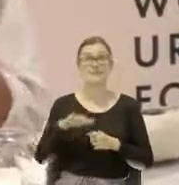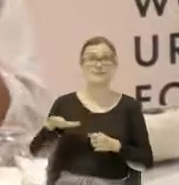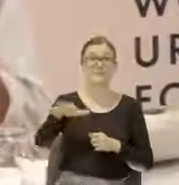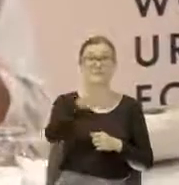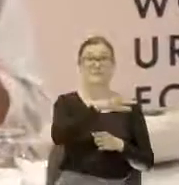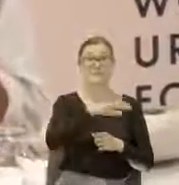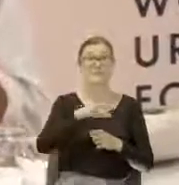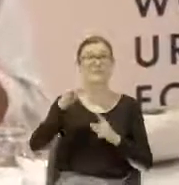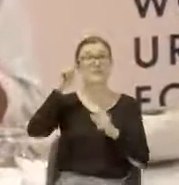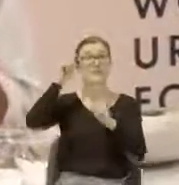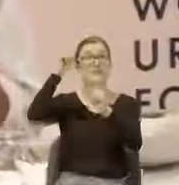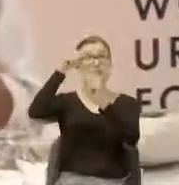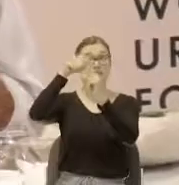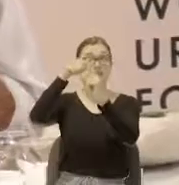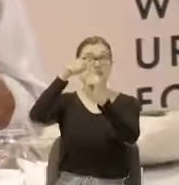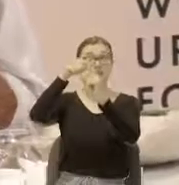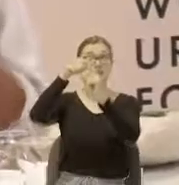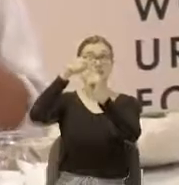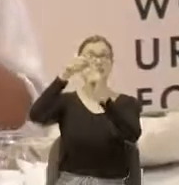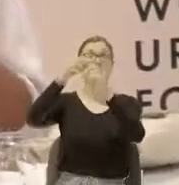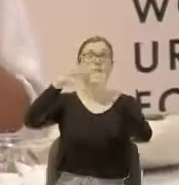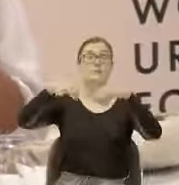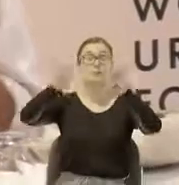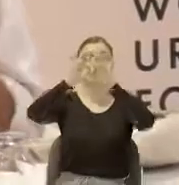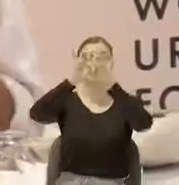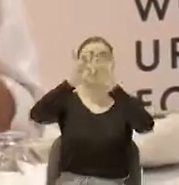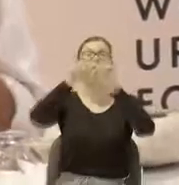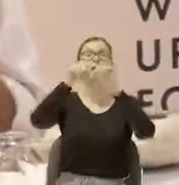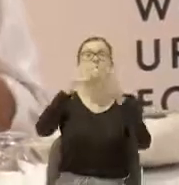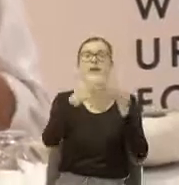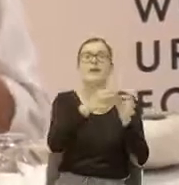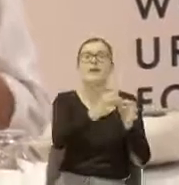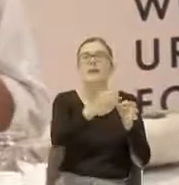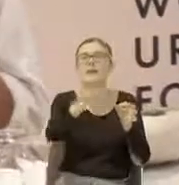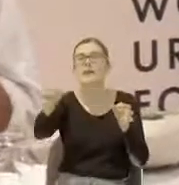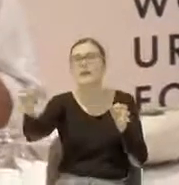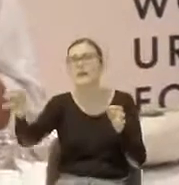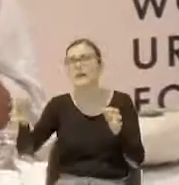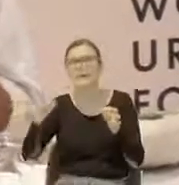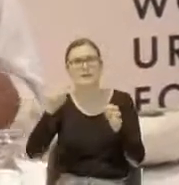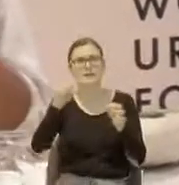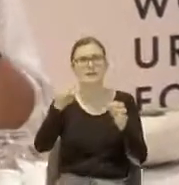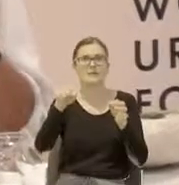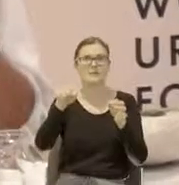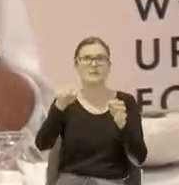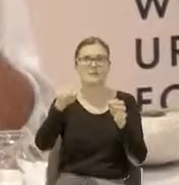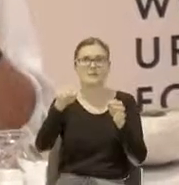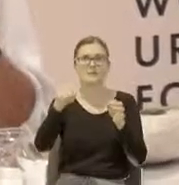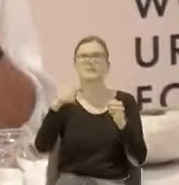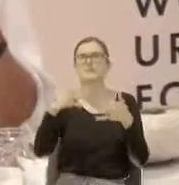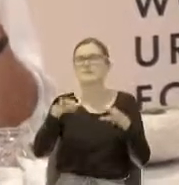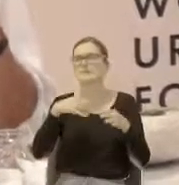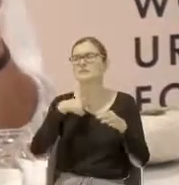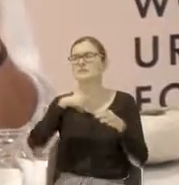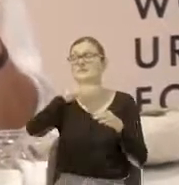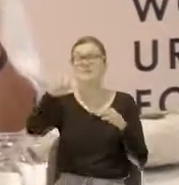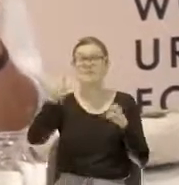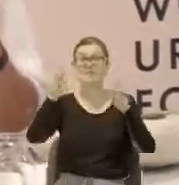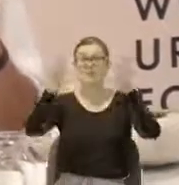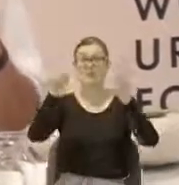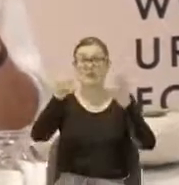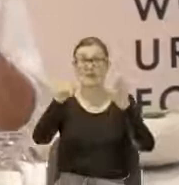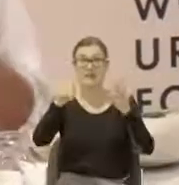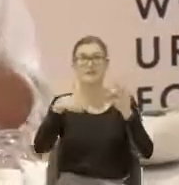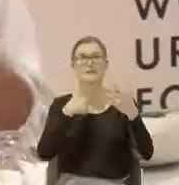its annex of actions. I encourage this group to look at those areas of action, to consider what aspects they would like to